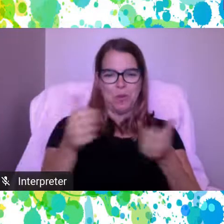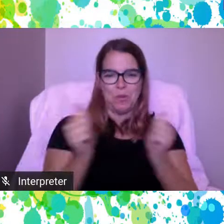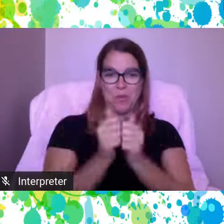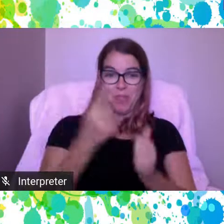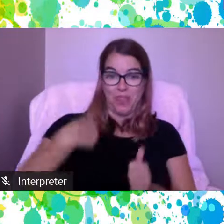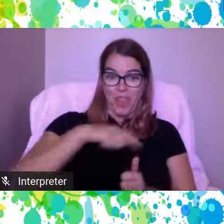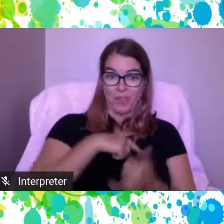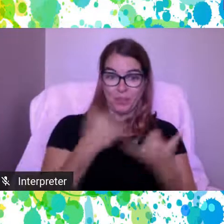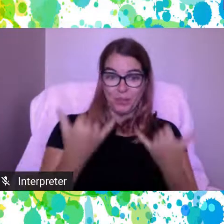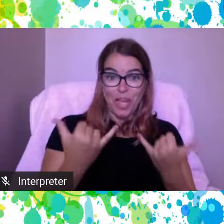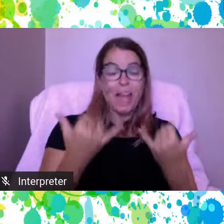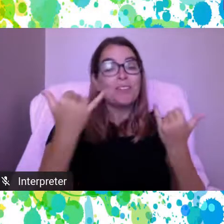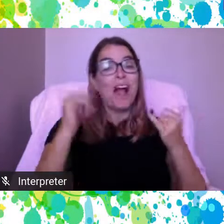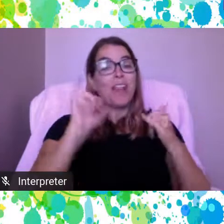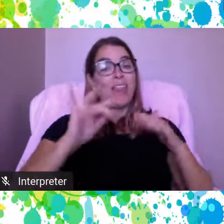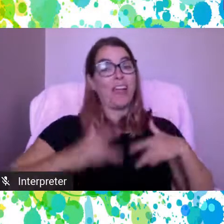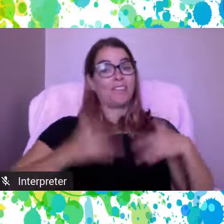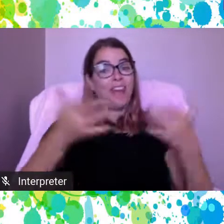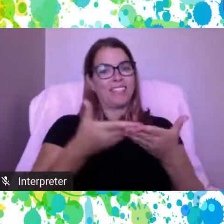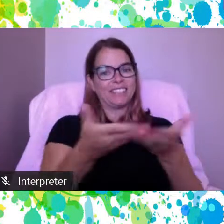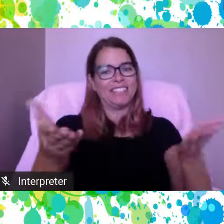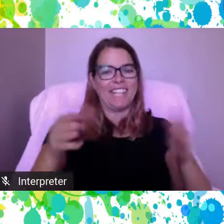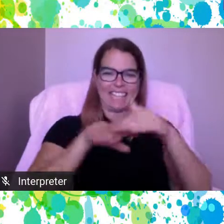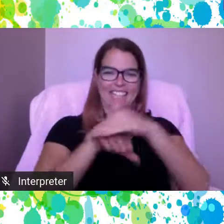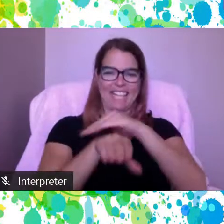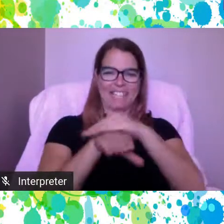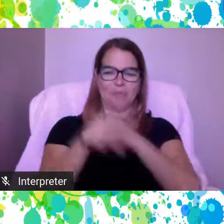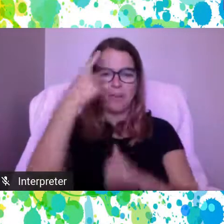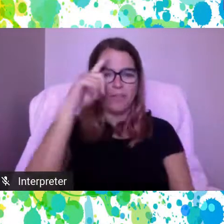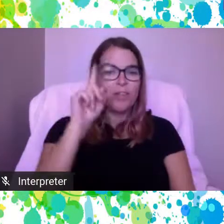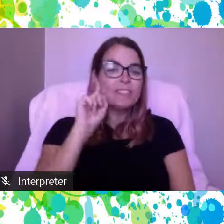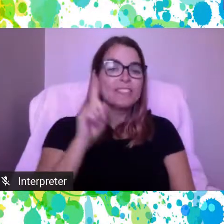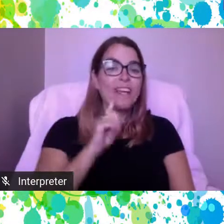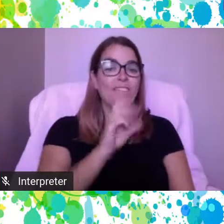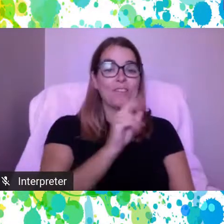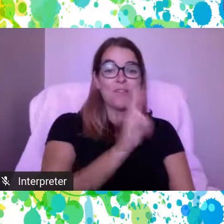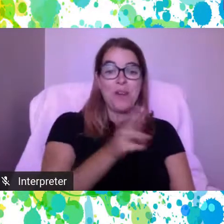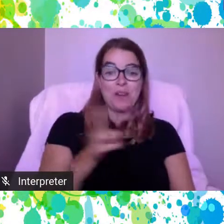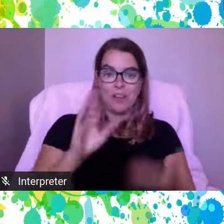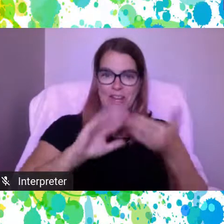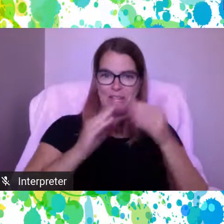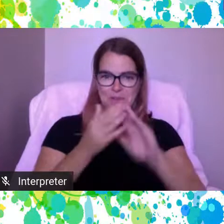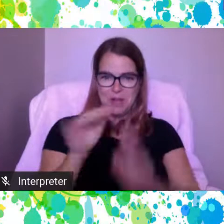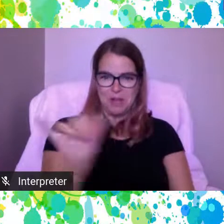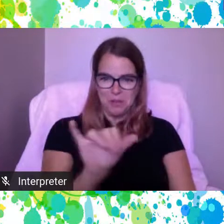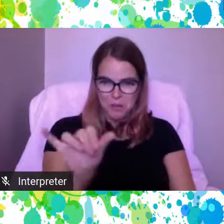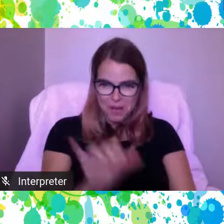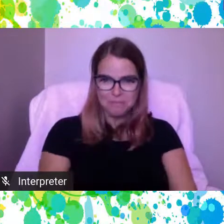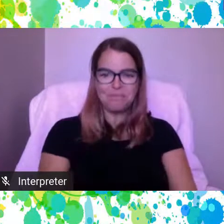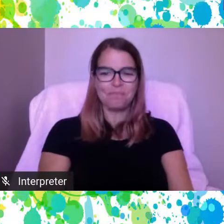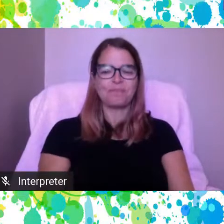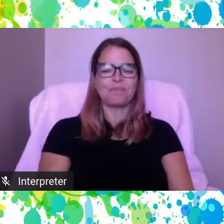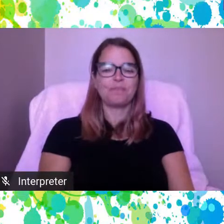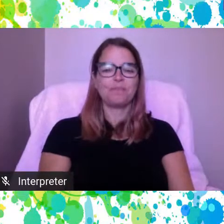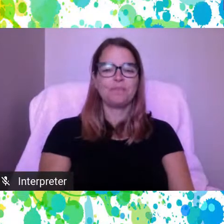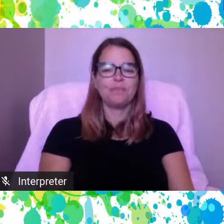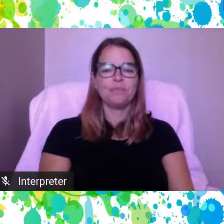this event accessible to our deaf and hard of hearing community as well. And so I'm